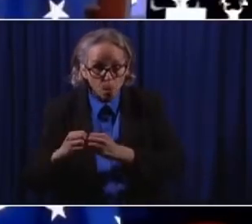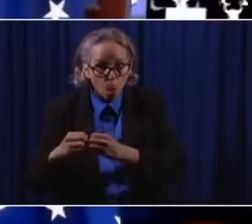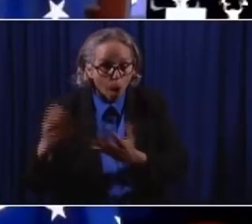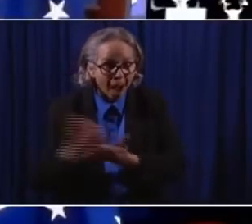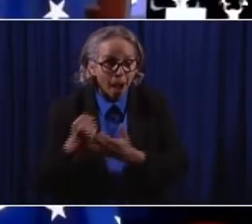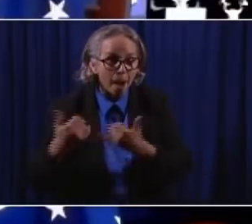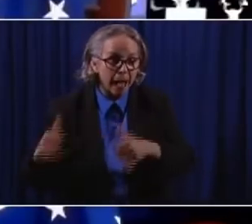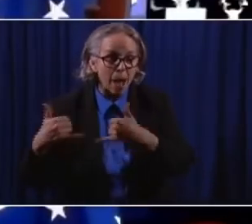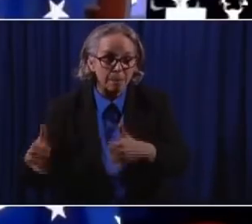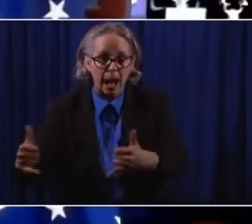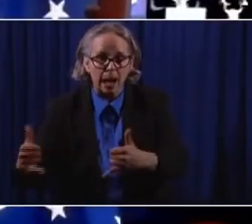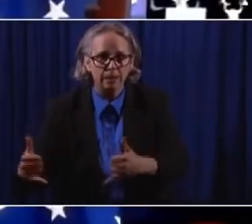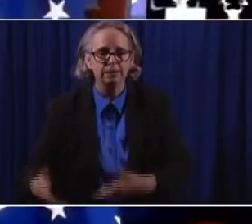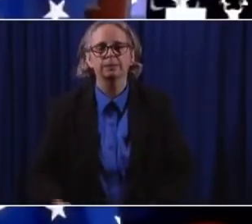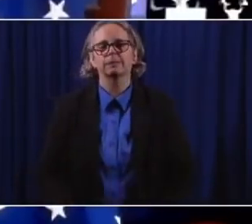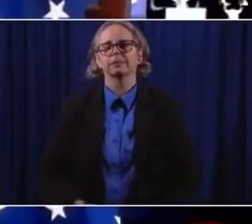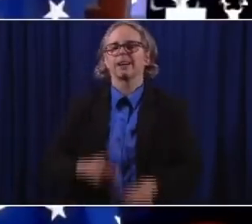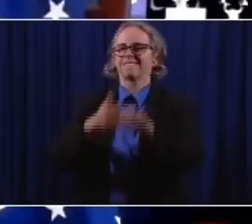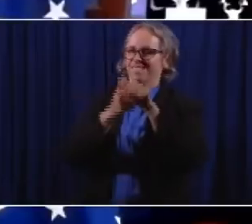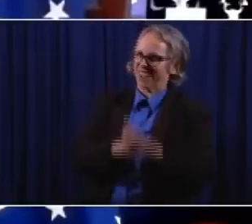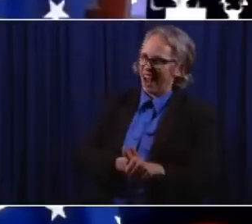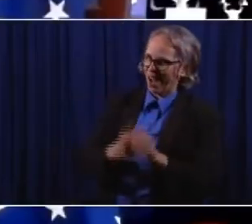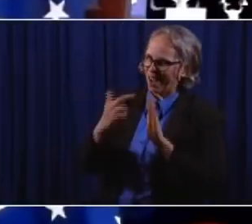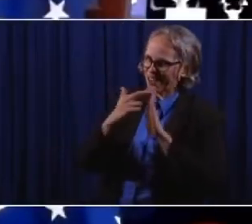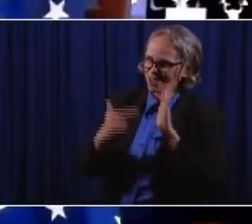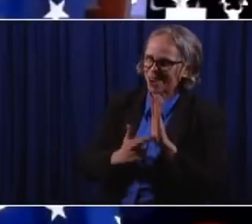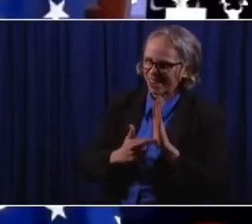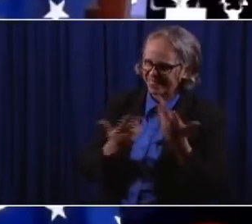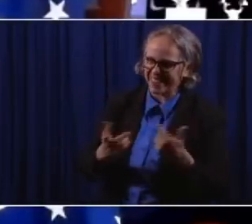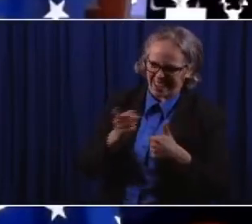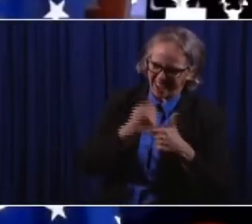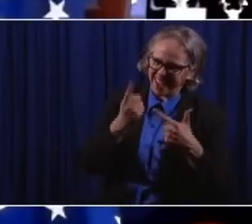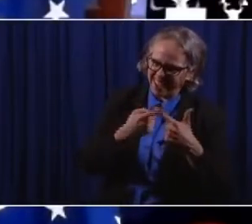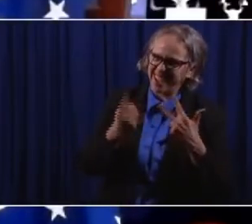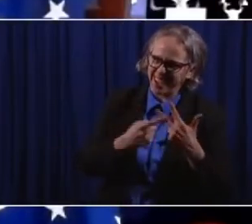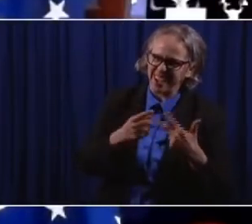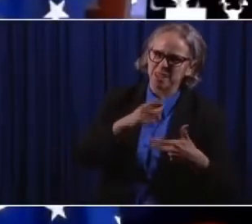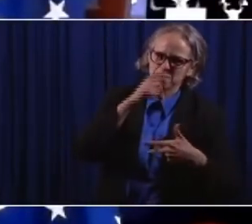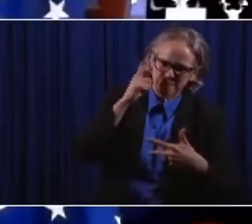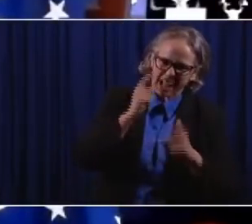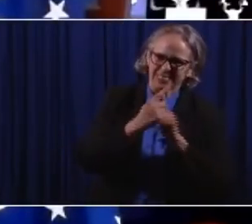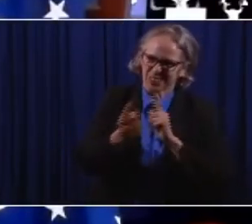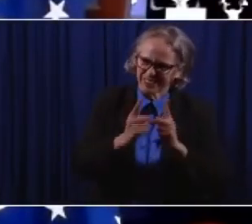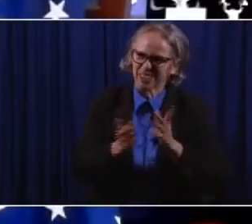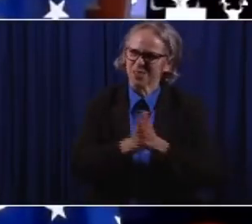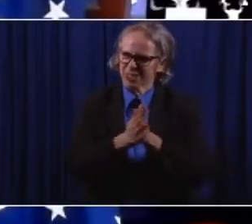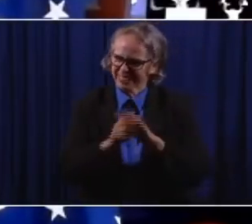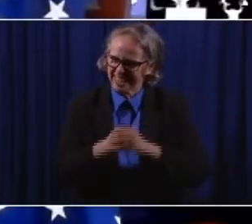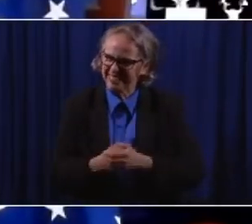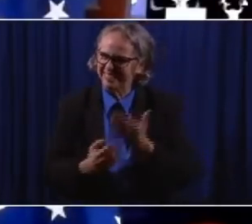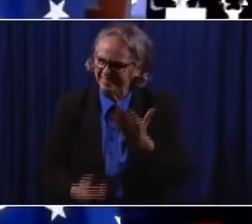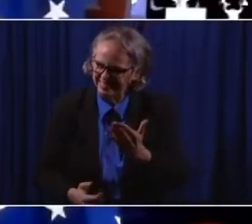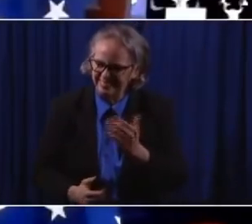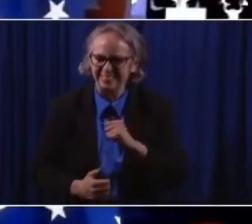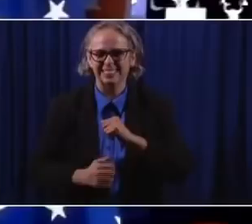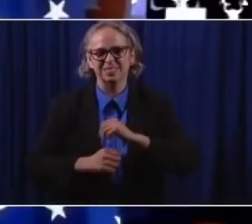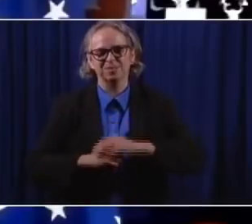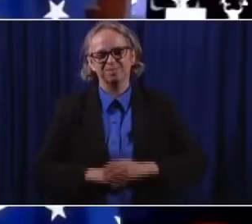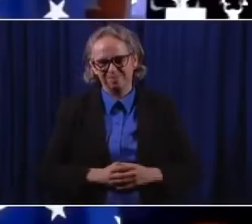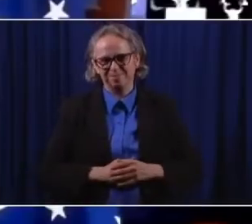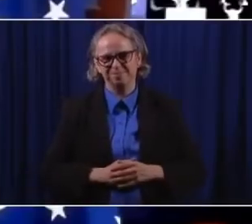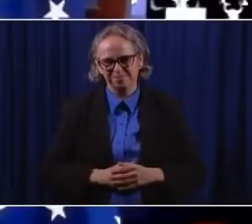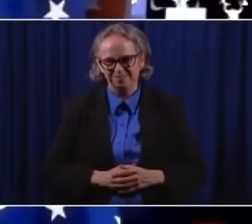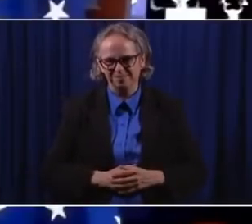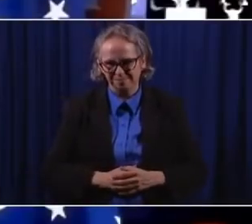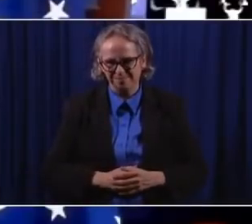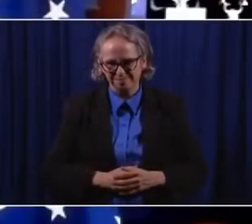can continue to maintain these events in a healthy and successful manner.